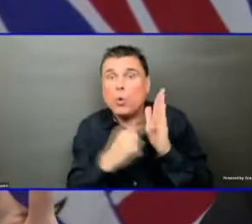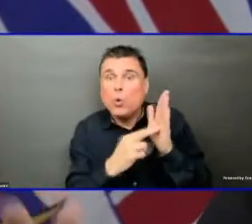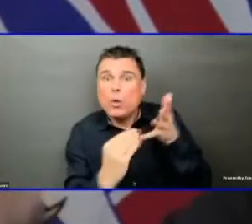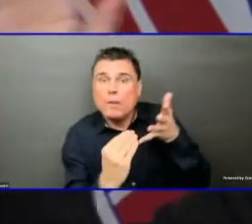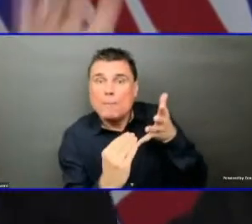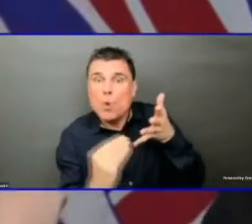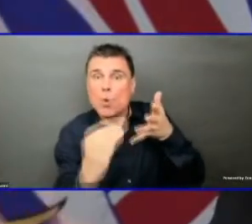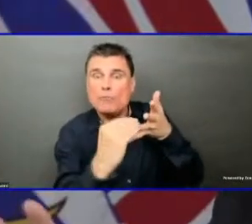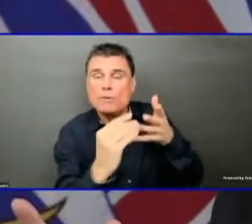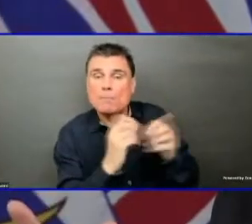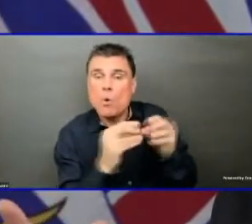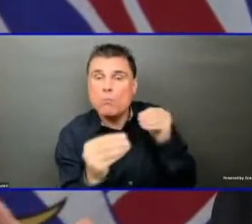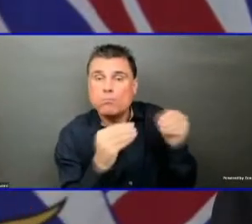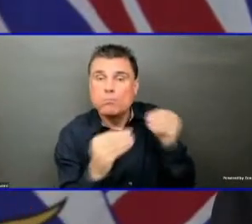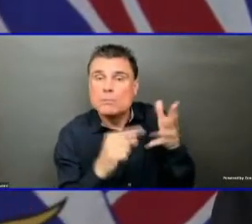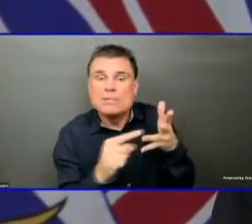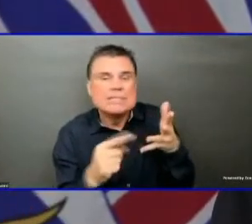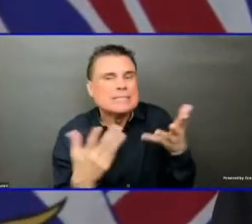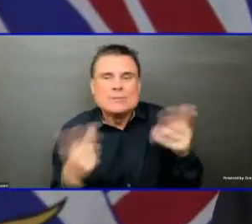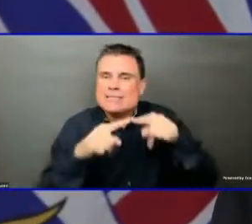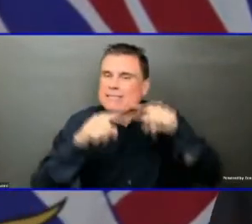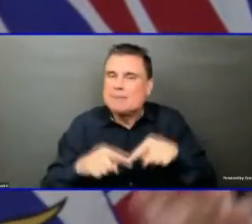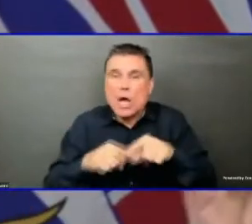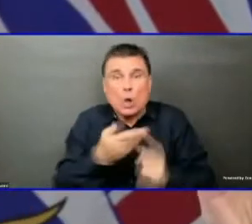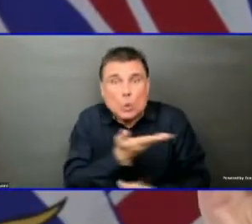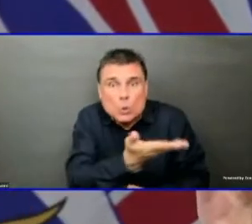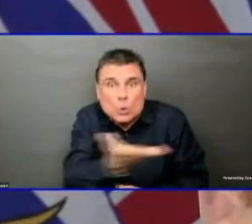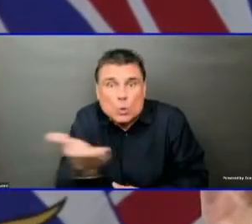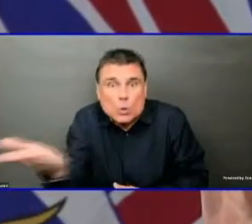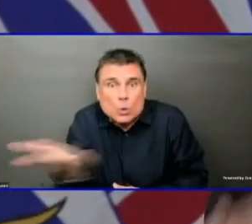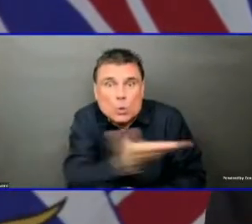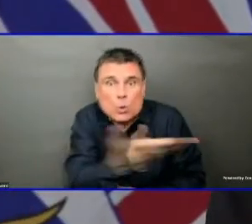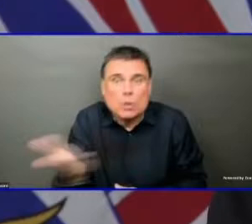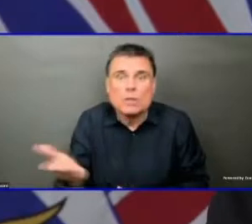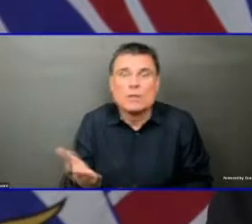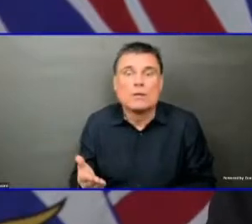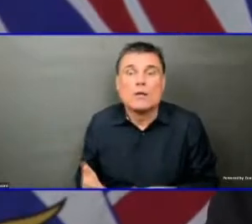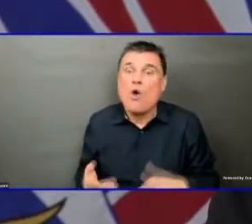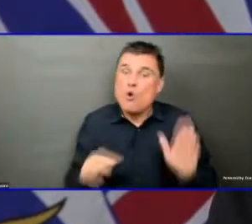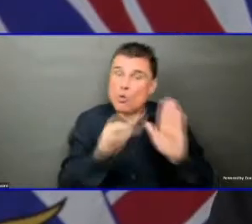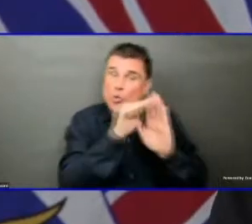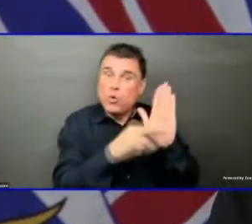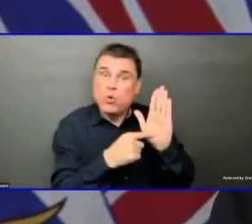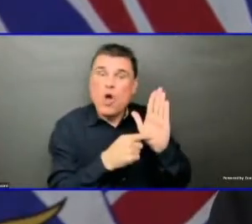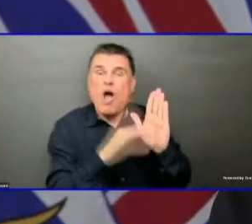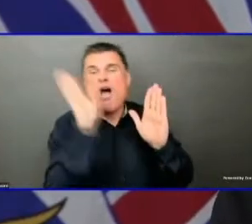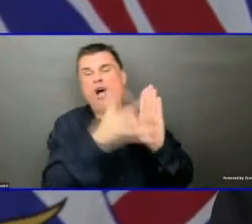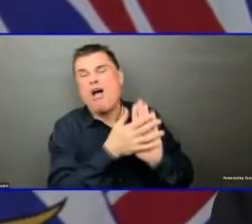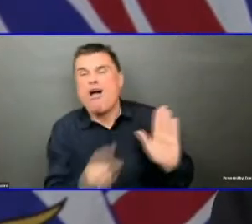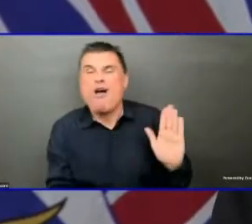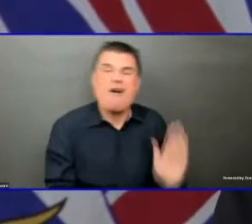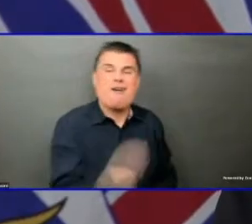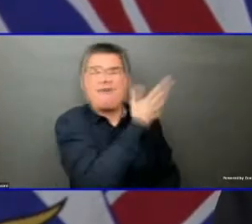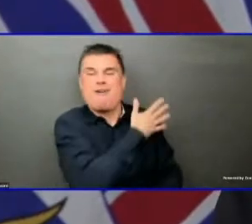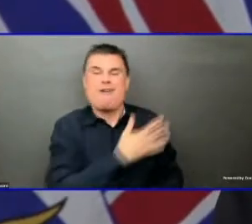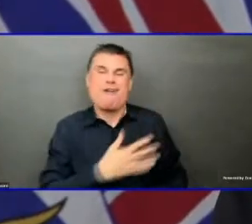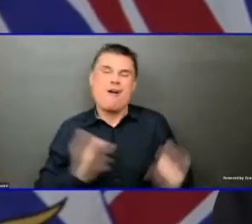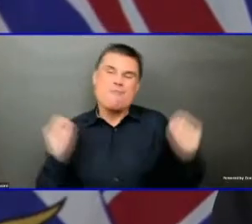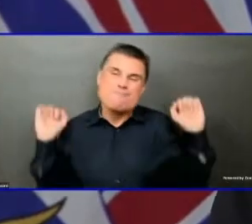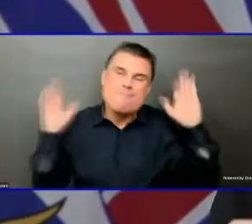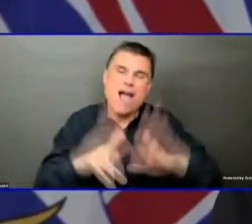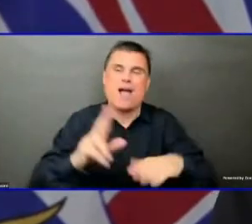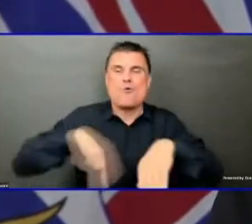be, yay, we're out of this, we're back to normal. It's going to be, can we slowly and